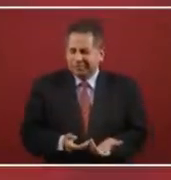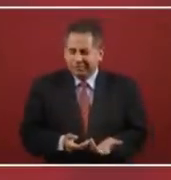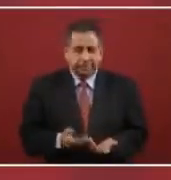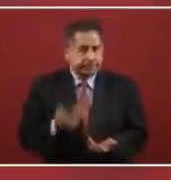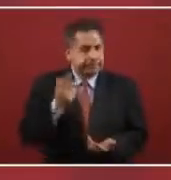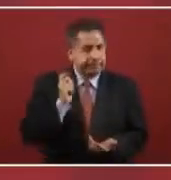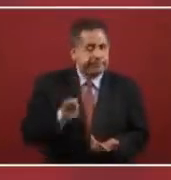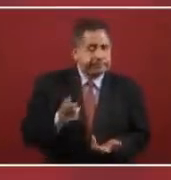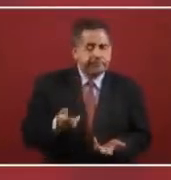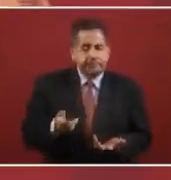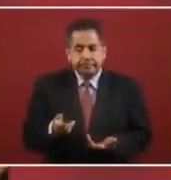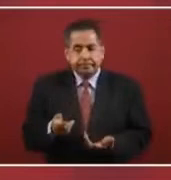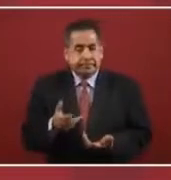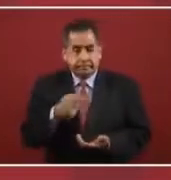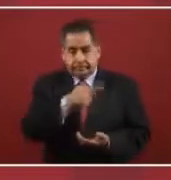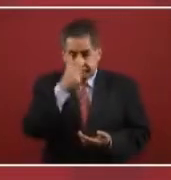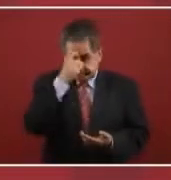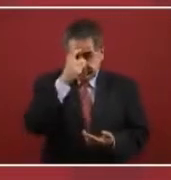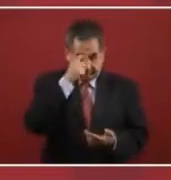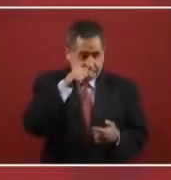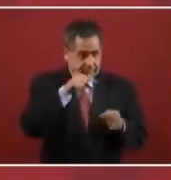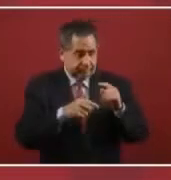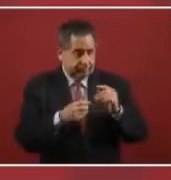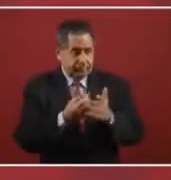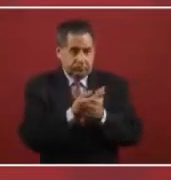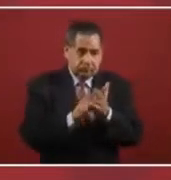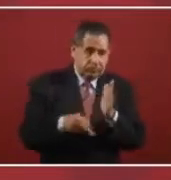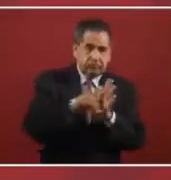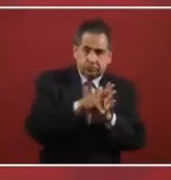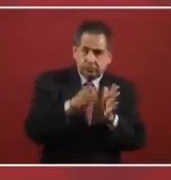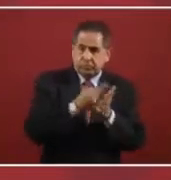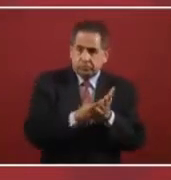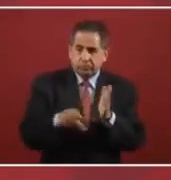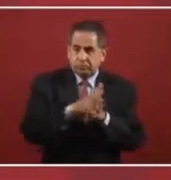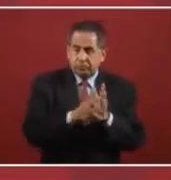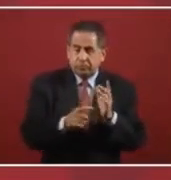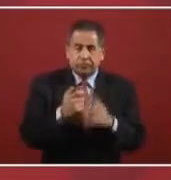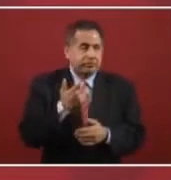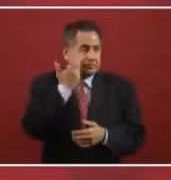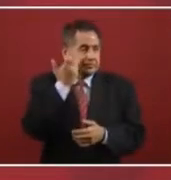So therefore, they created these